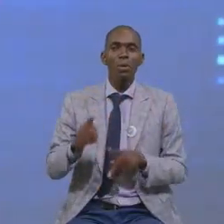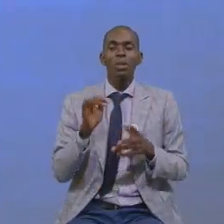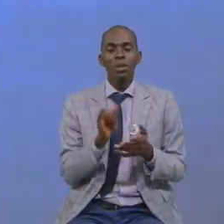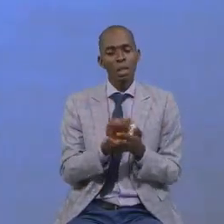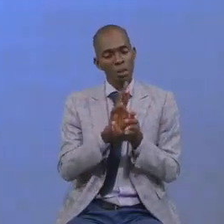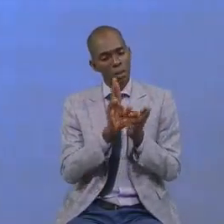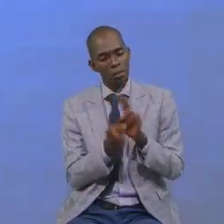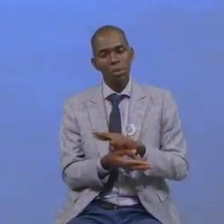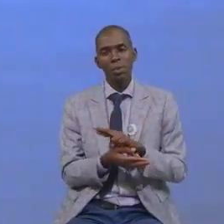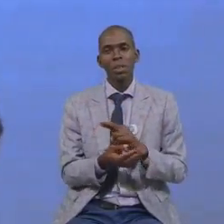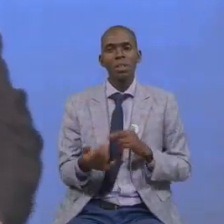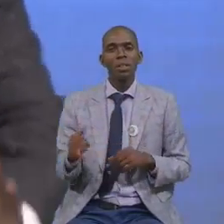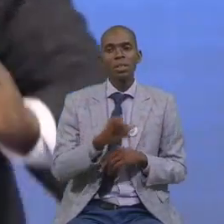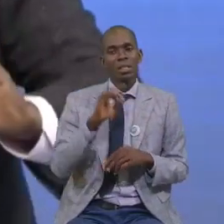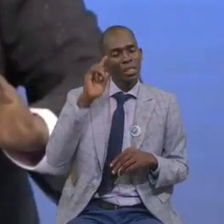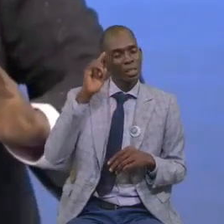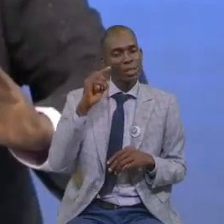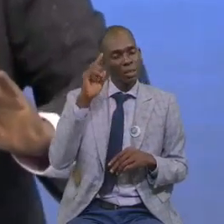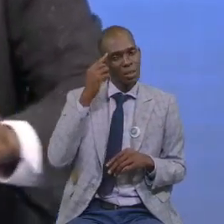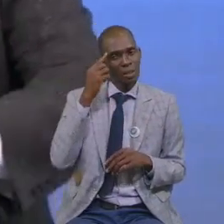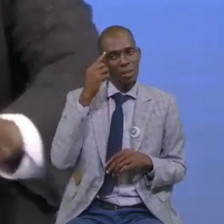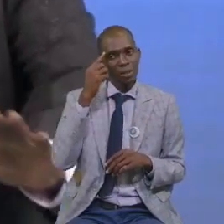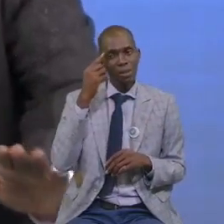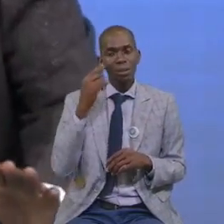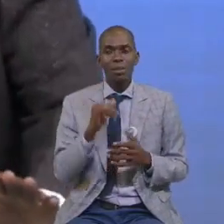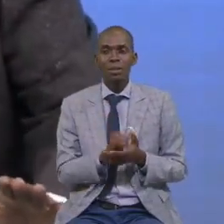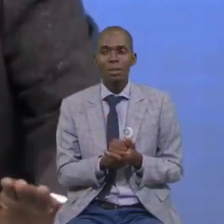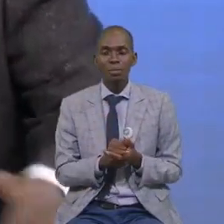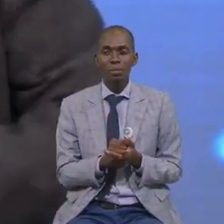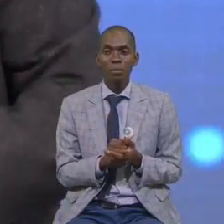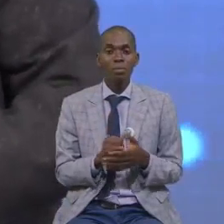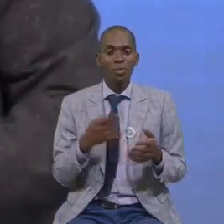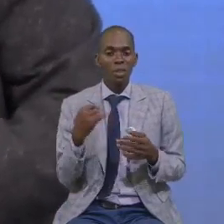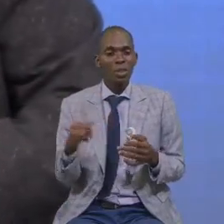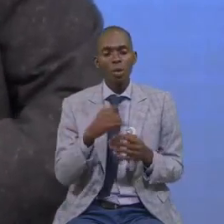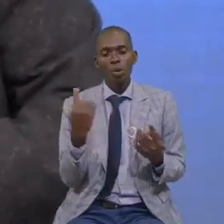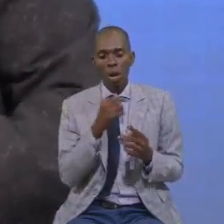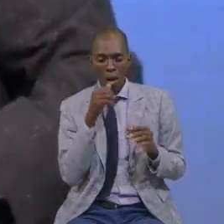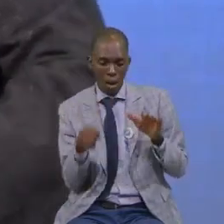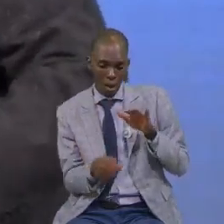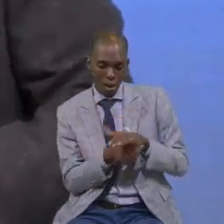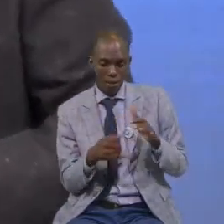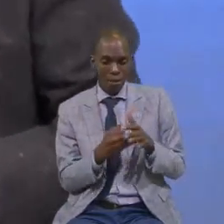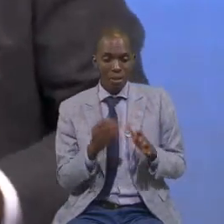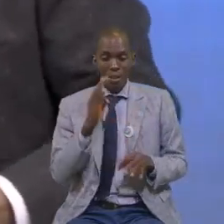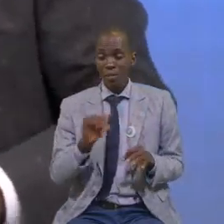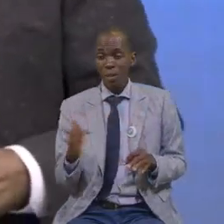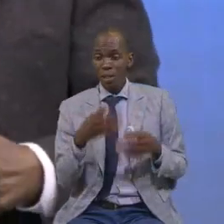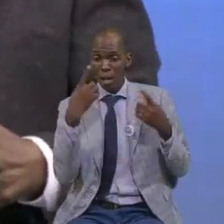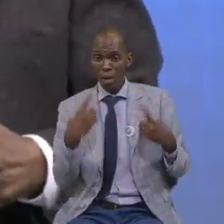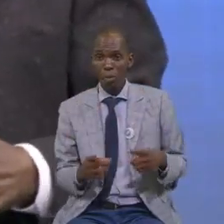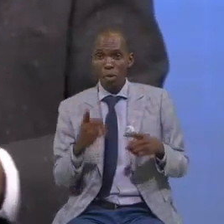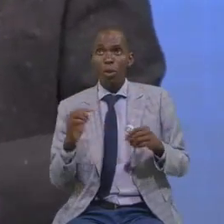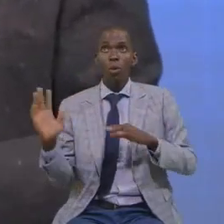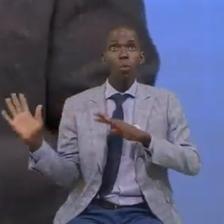They think he only covered them. And when he covered them, if anything happens, the wind will